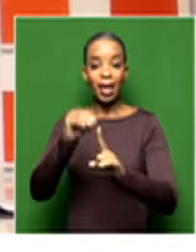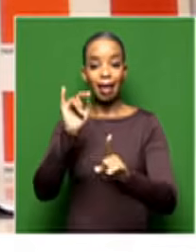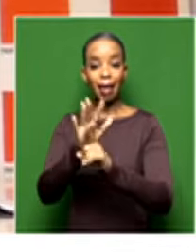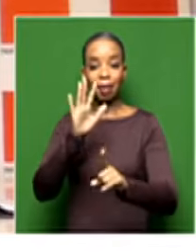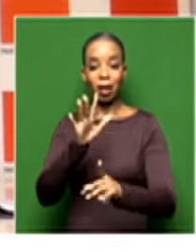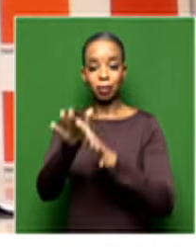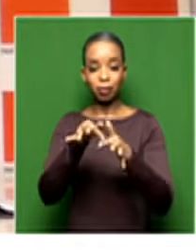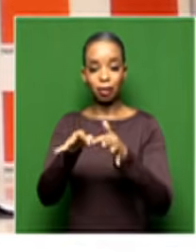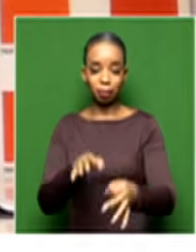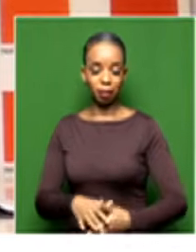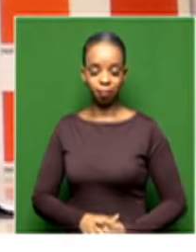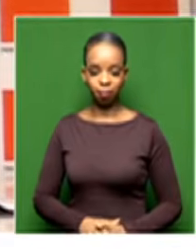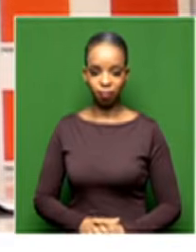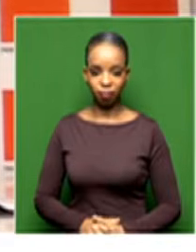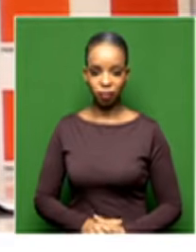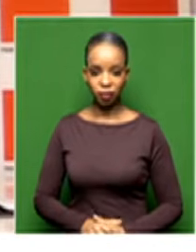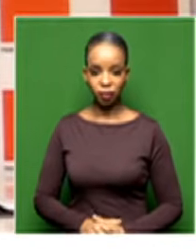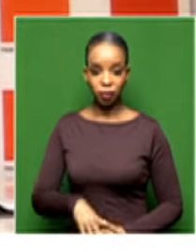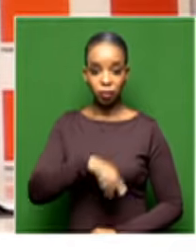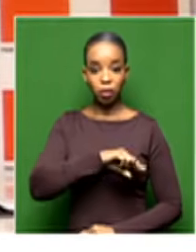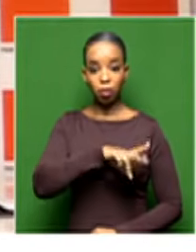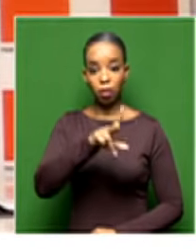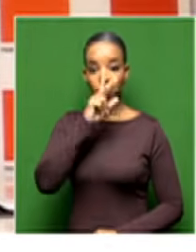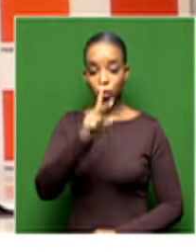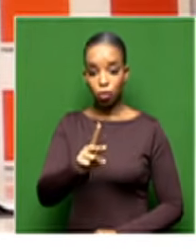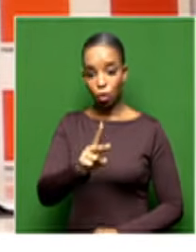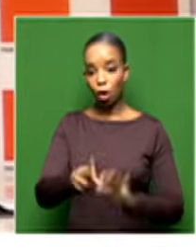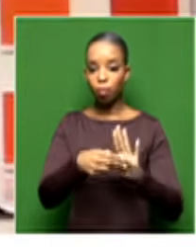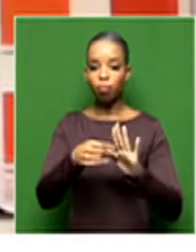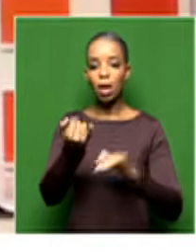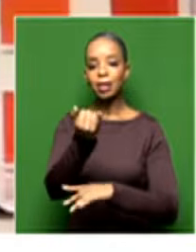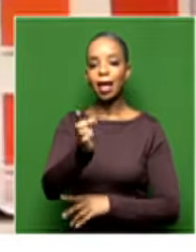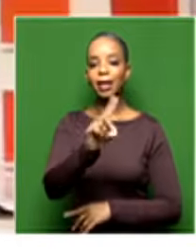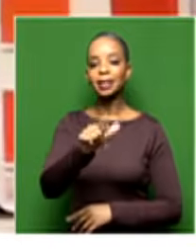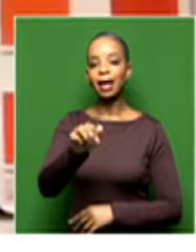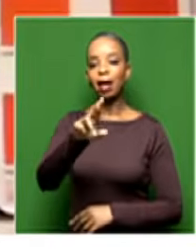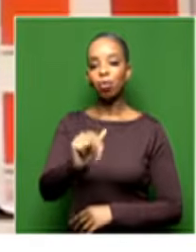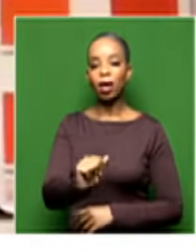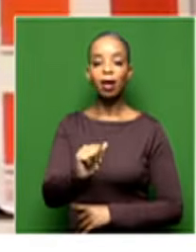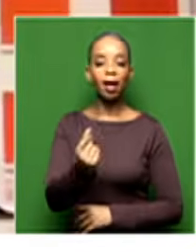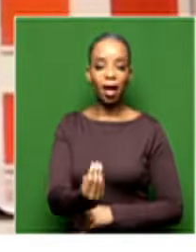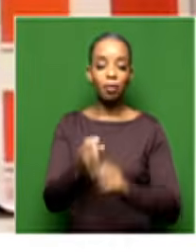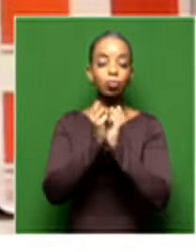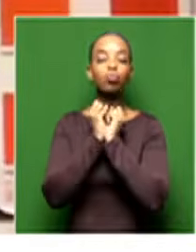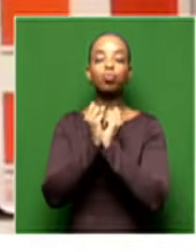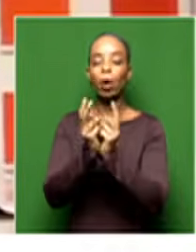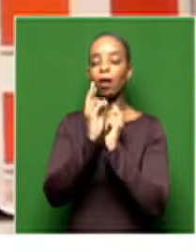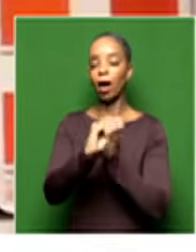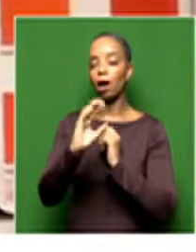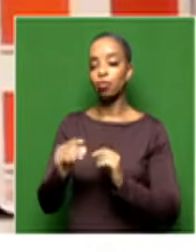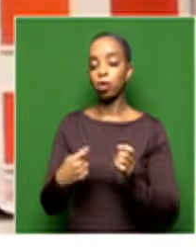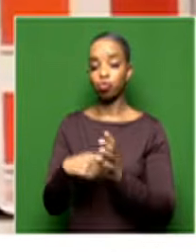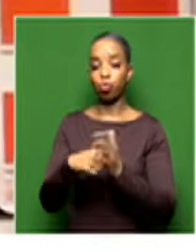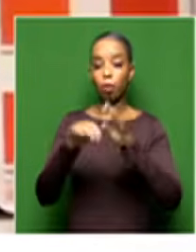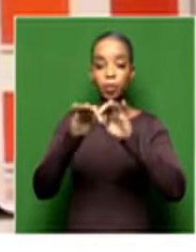If you look at brands like Zara, for example, globally at 1,200 stores worldwide, but the